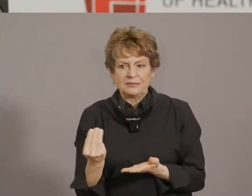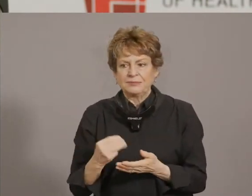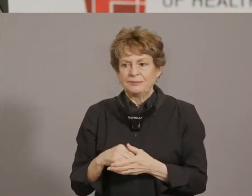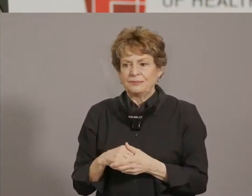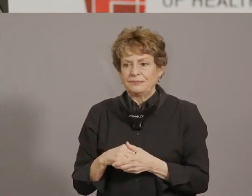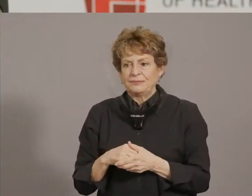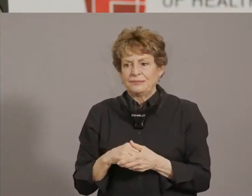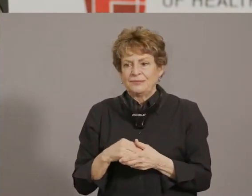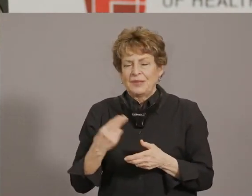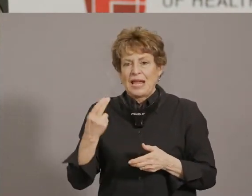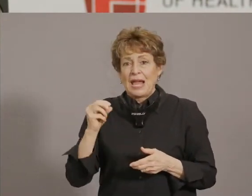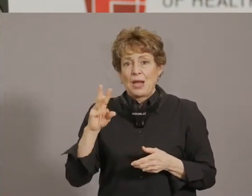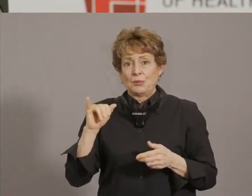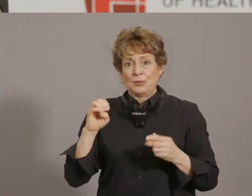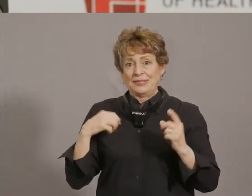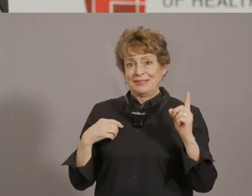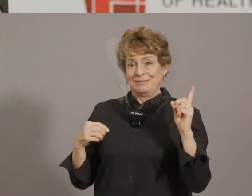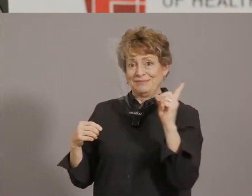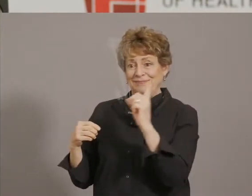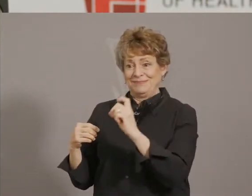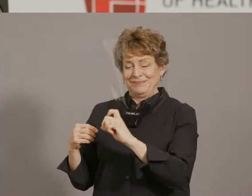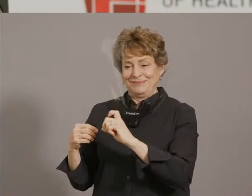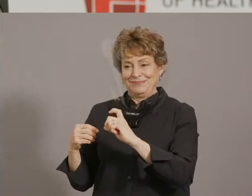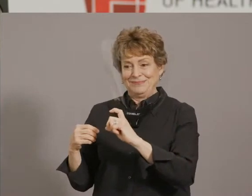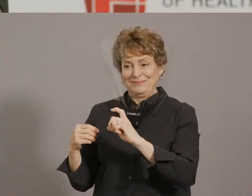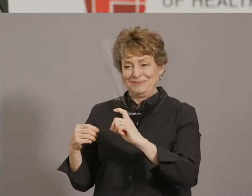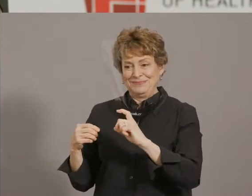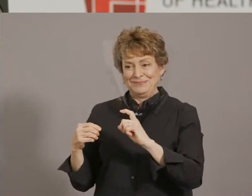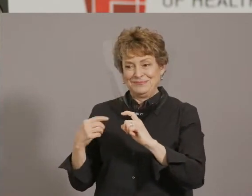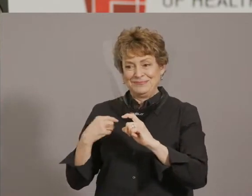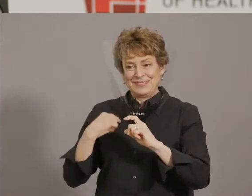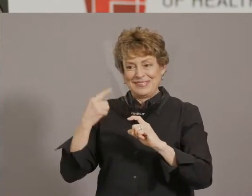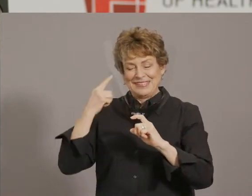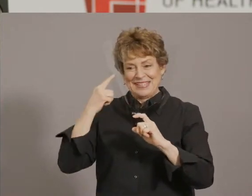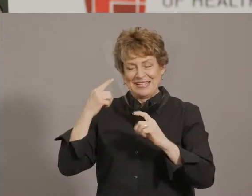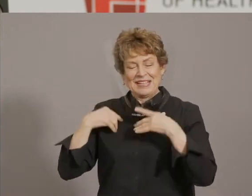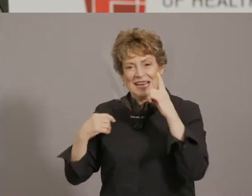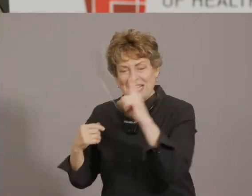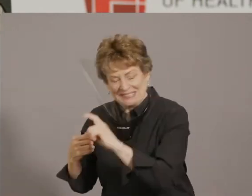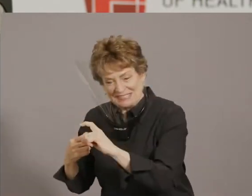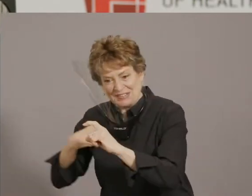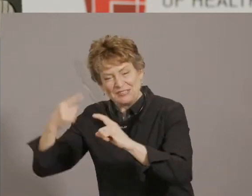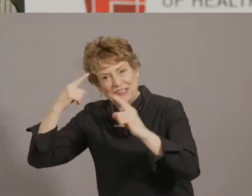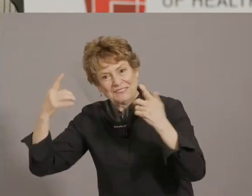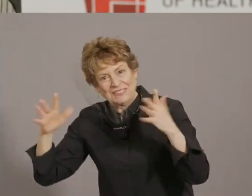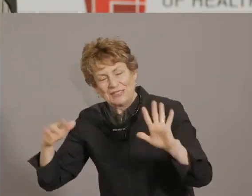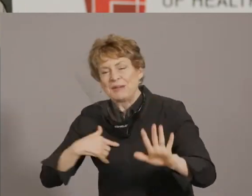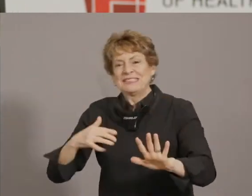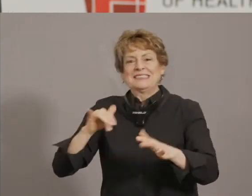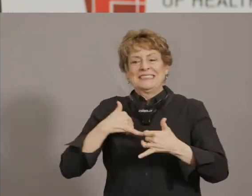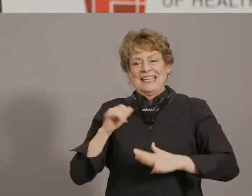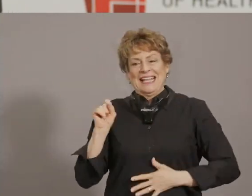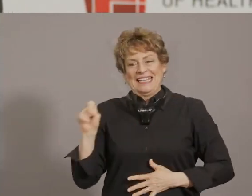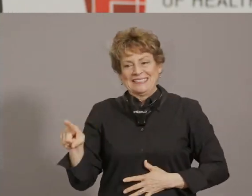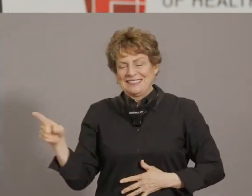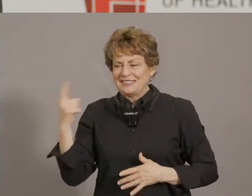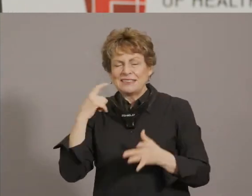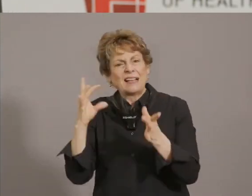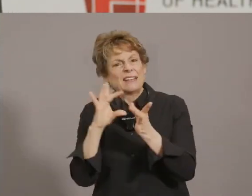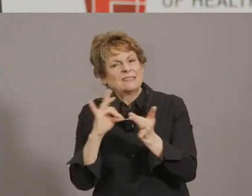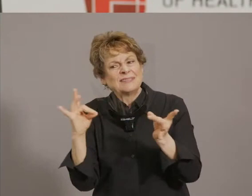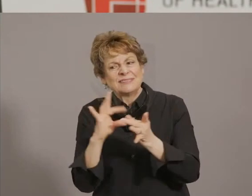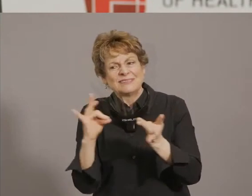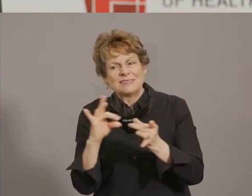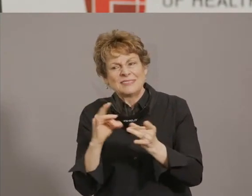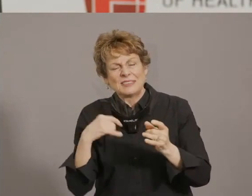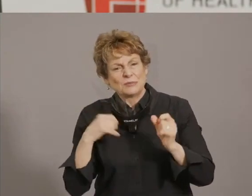Howie. And I thought I would today. I just want to make sure, because something you just said to one of my colleagues surprised me.